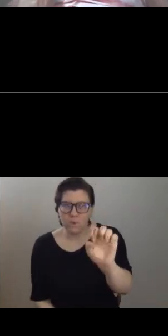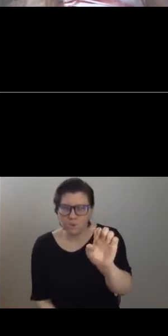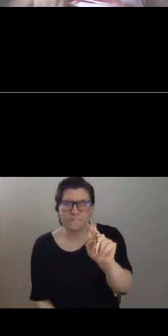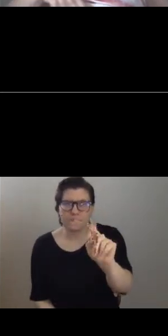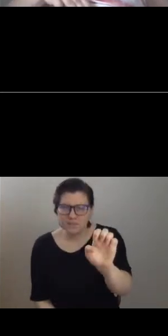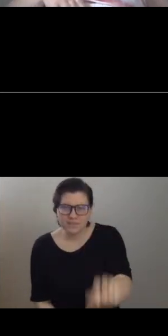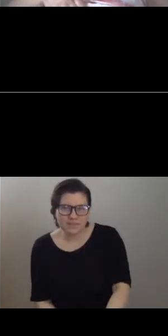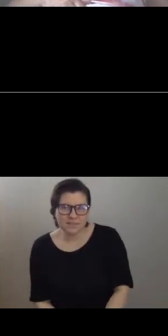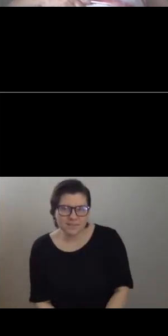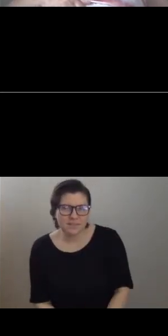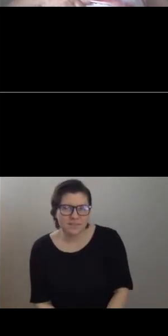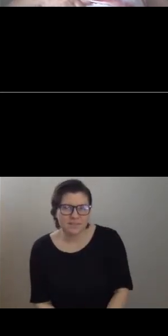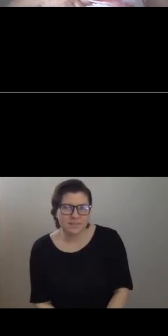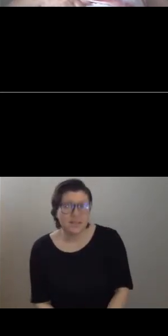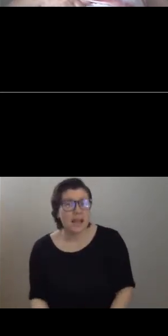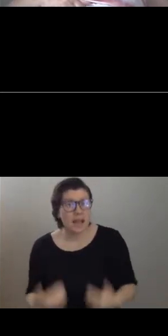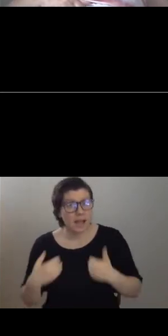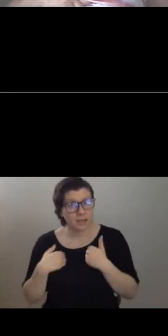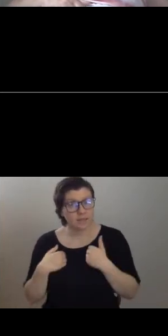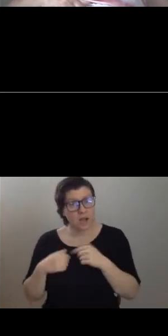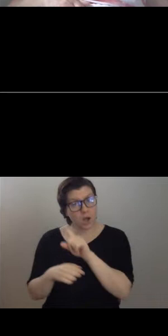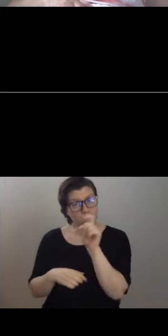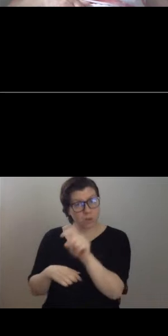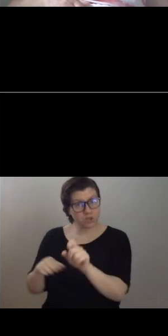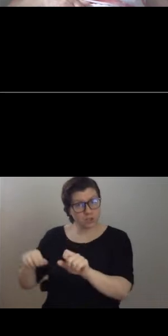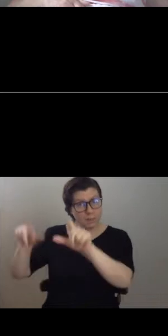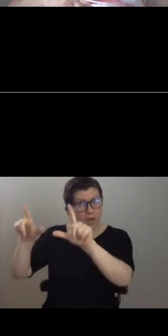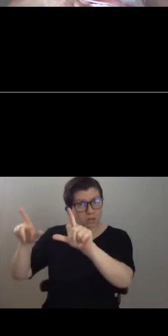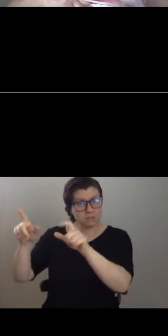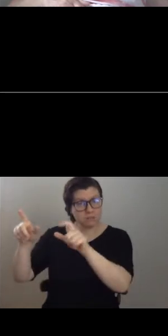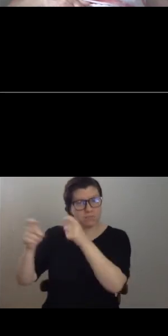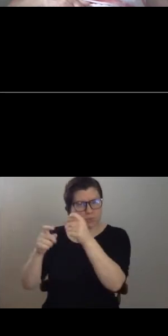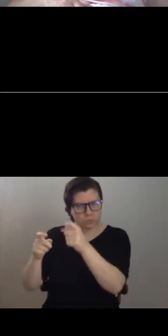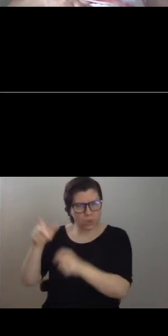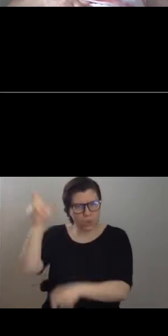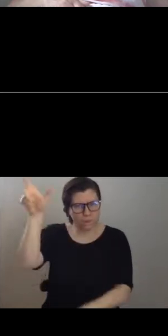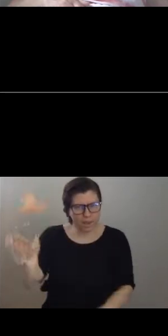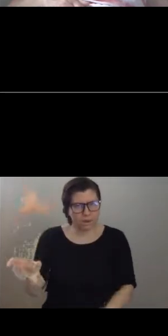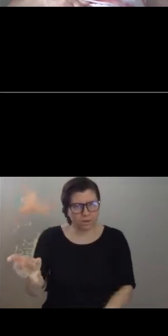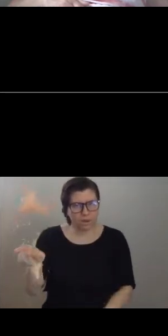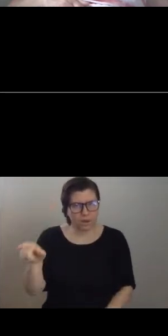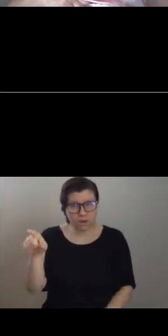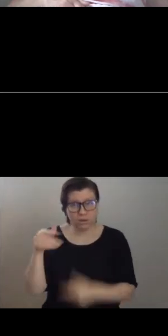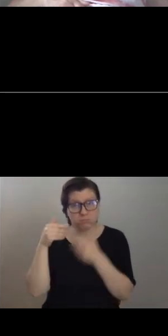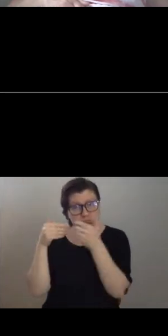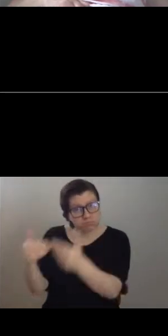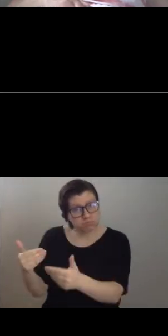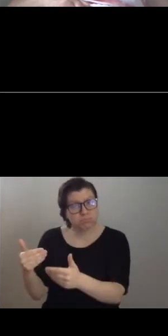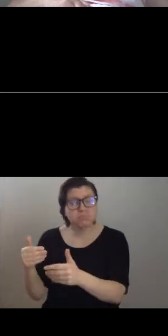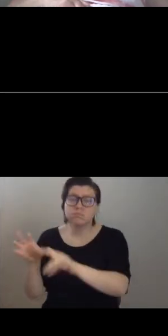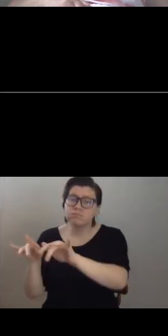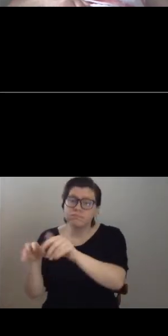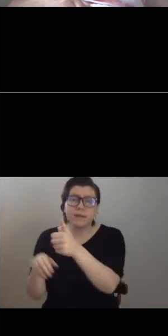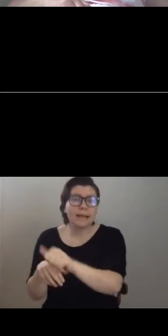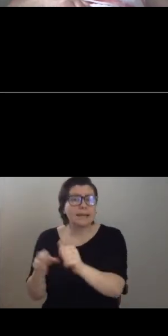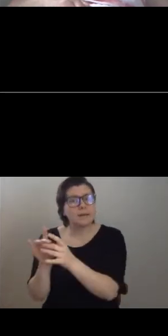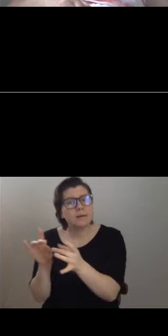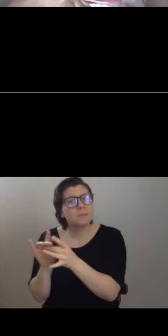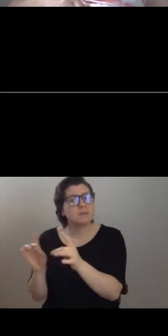There is a question box on your control panel. Use this box for any comments or questions for